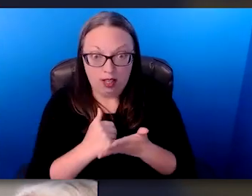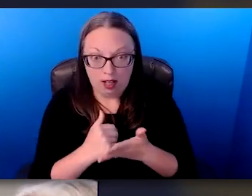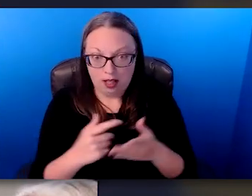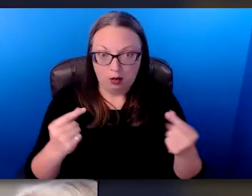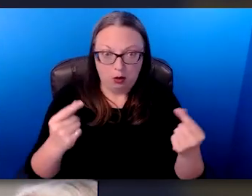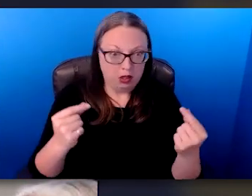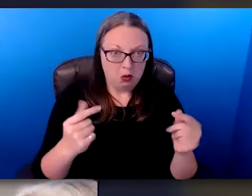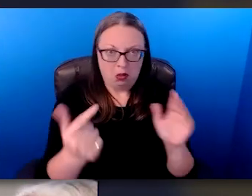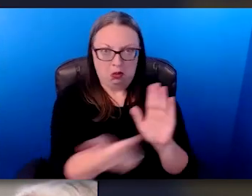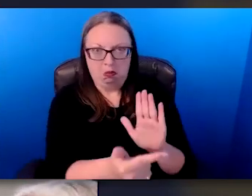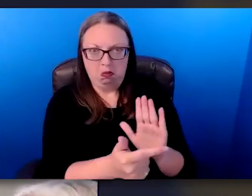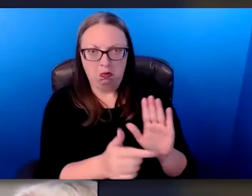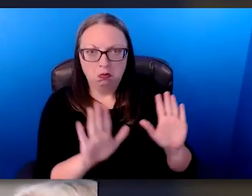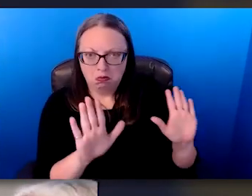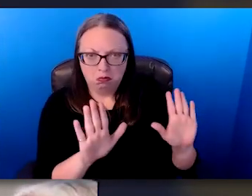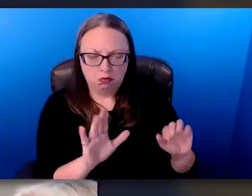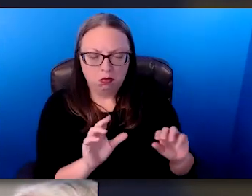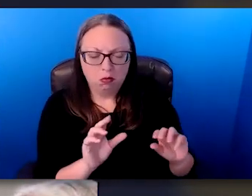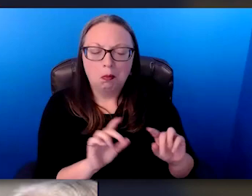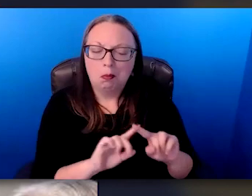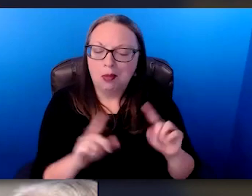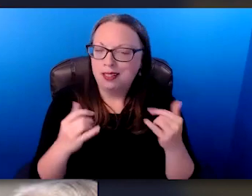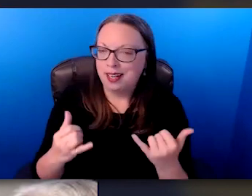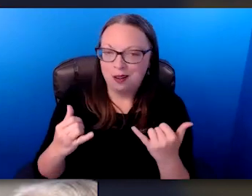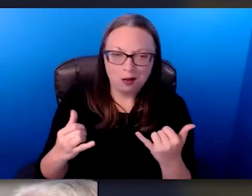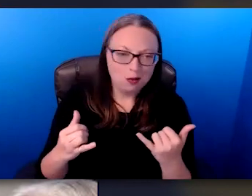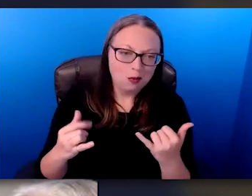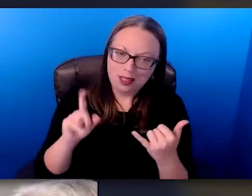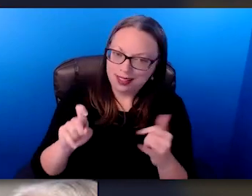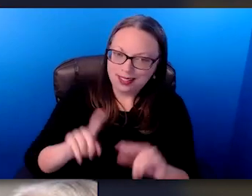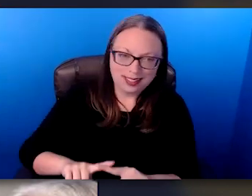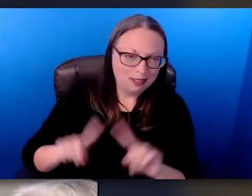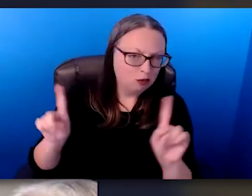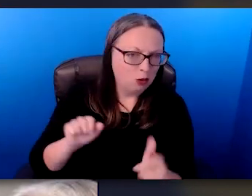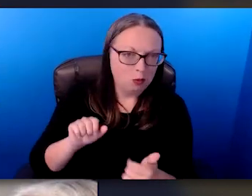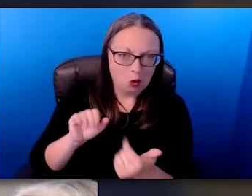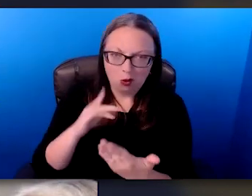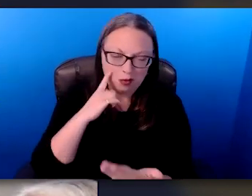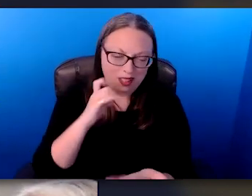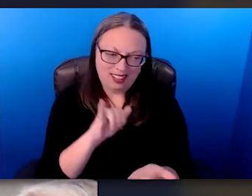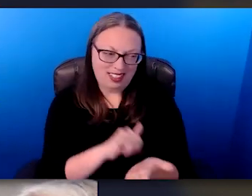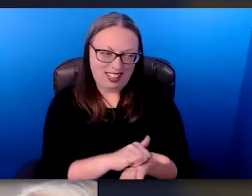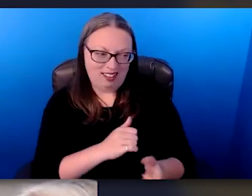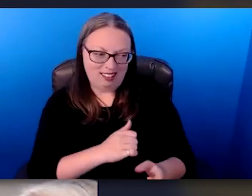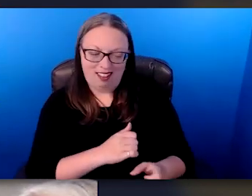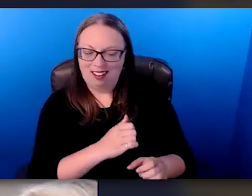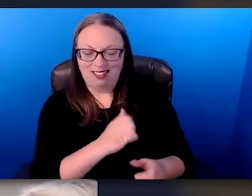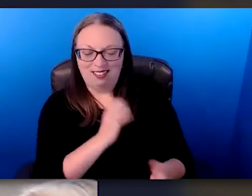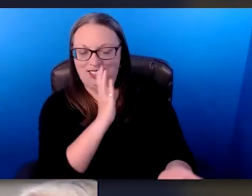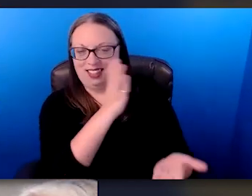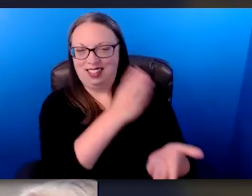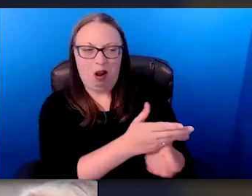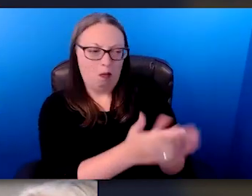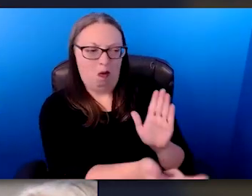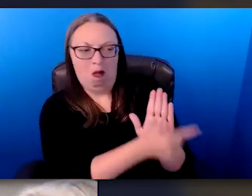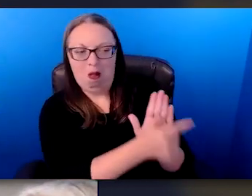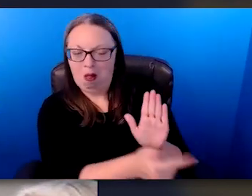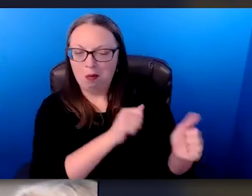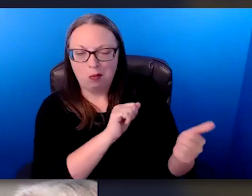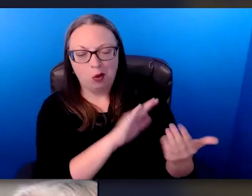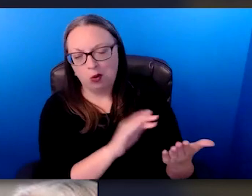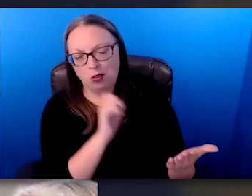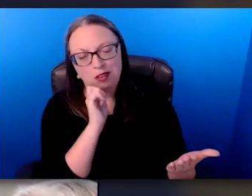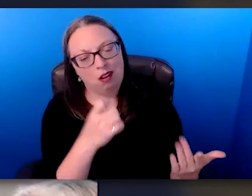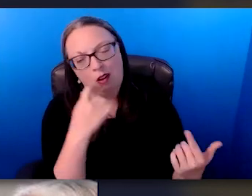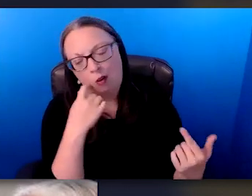really take a different approach, because we just feel simply that a prohibitive approach won't work. I mean, that the horse has left the barn, as they say, in the